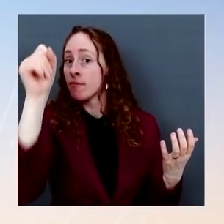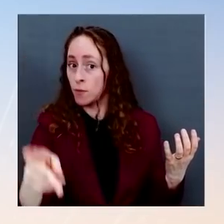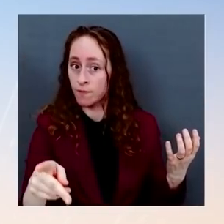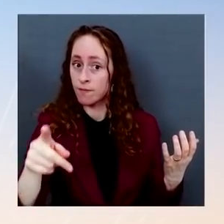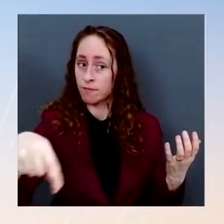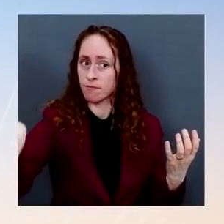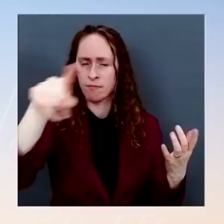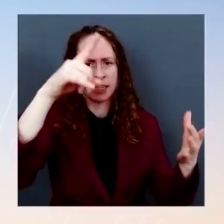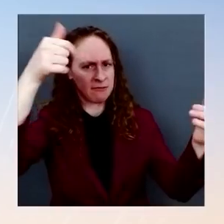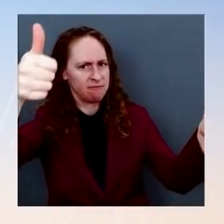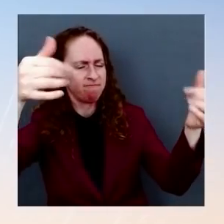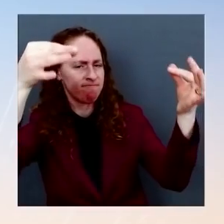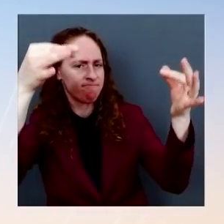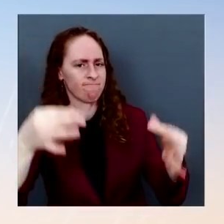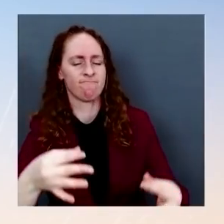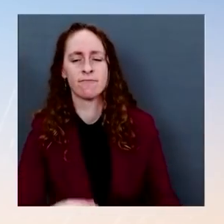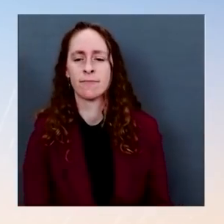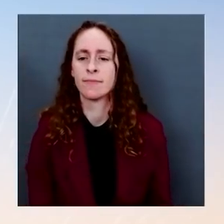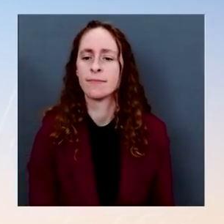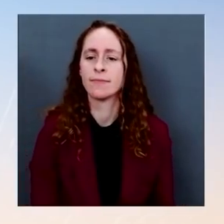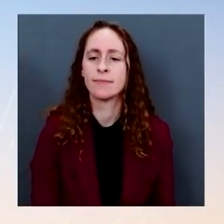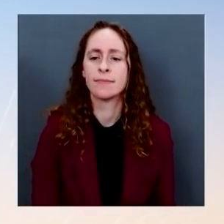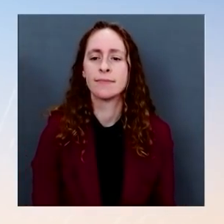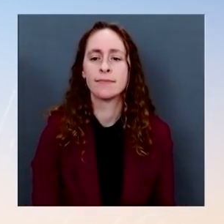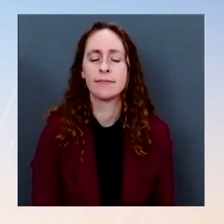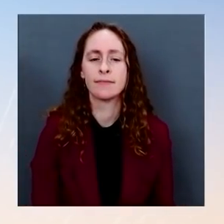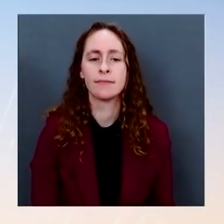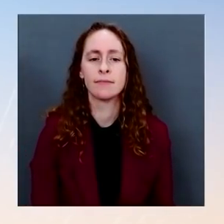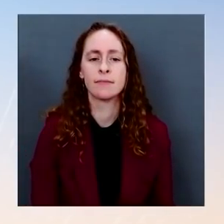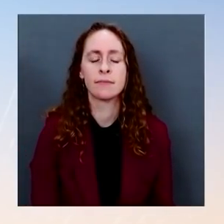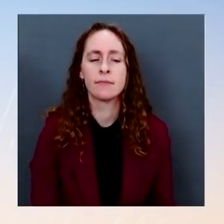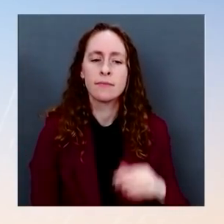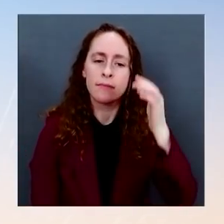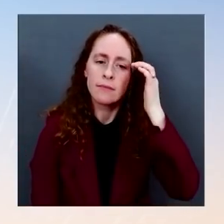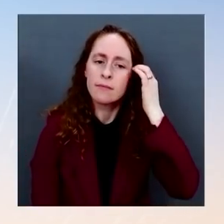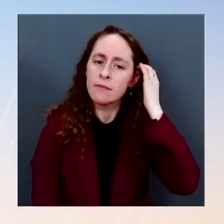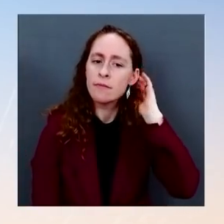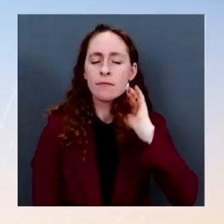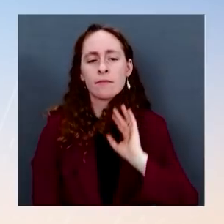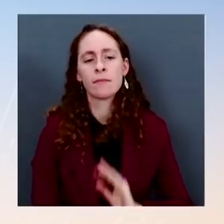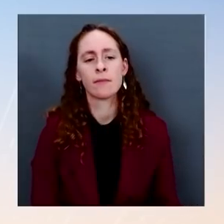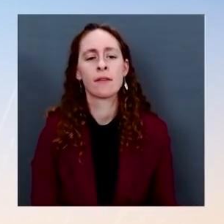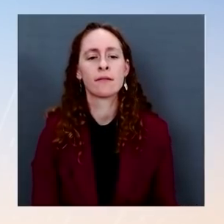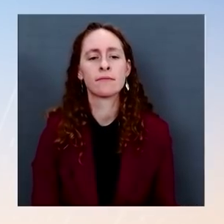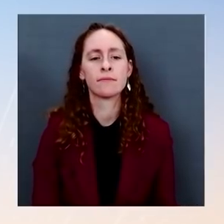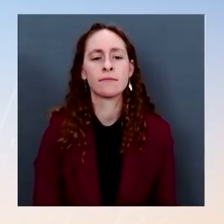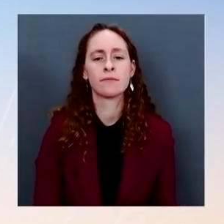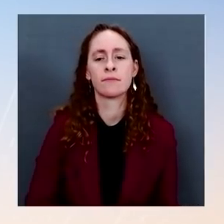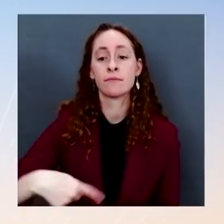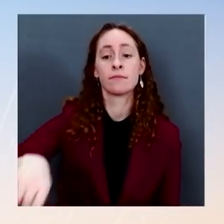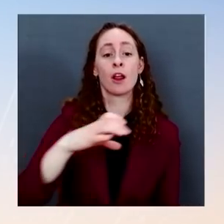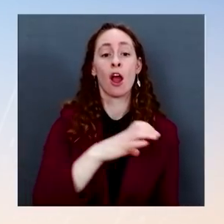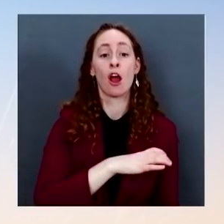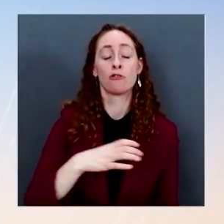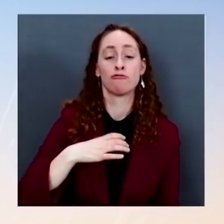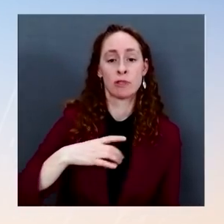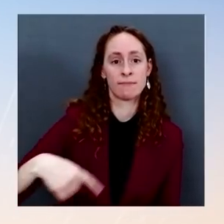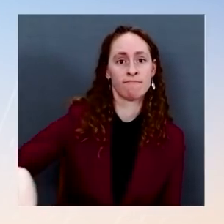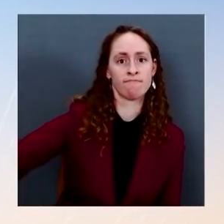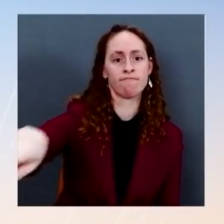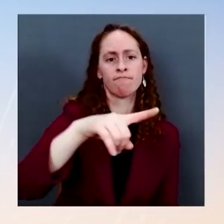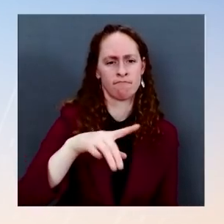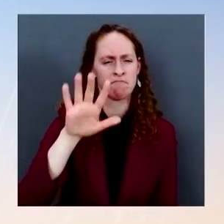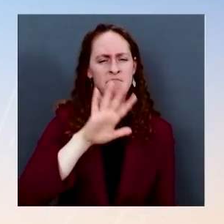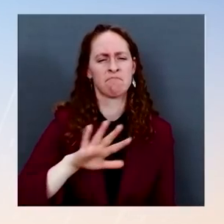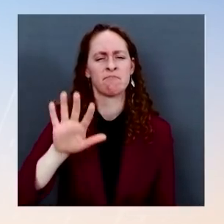of Congress asking the Treasury to unfreeze or ease Afghanistan's access to foreign reserves and to